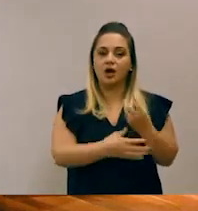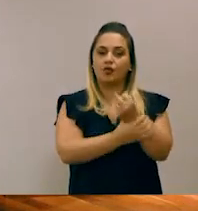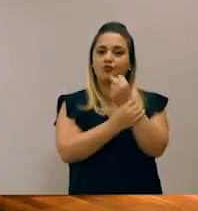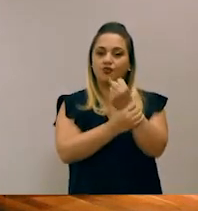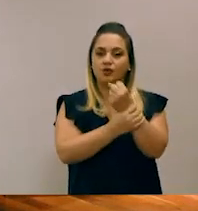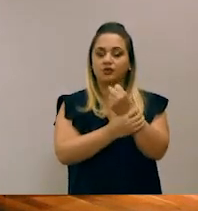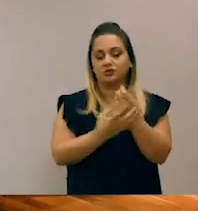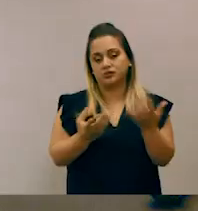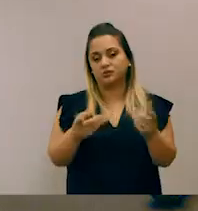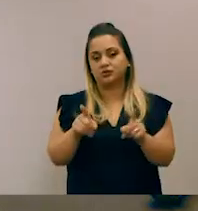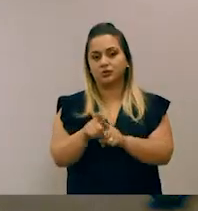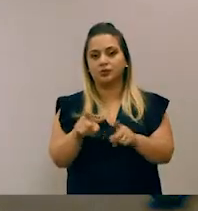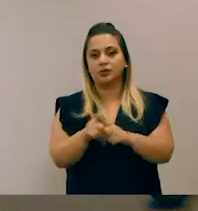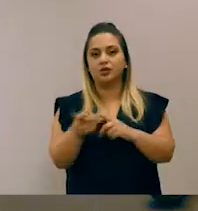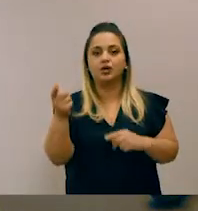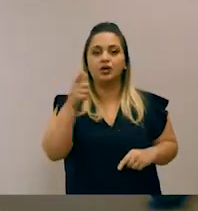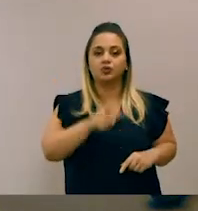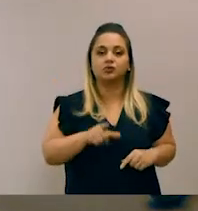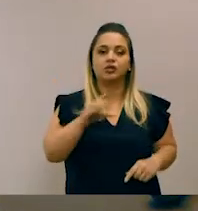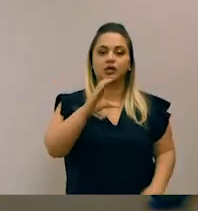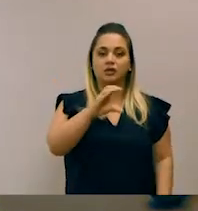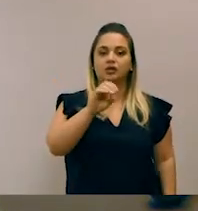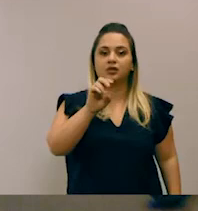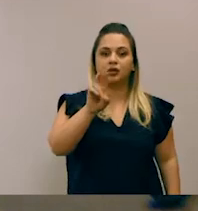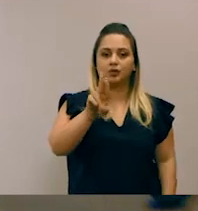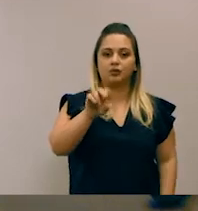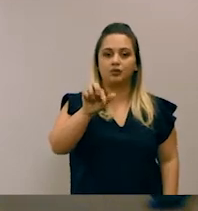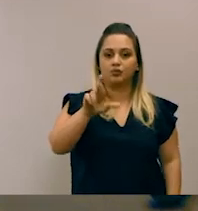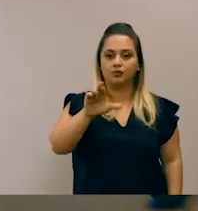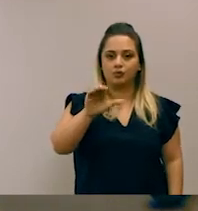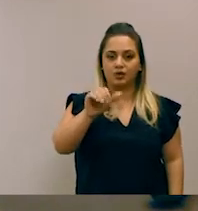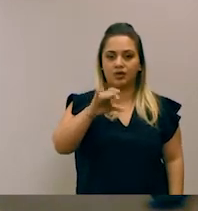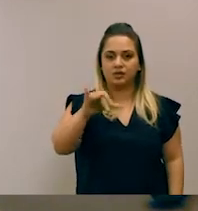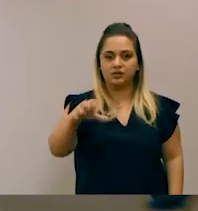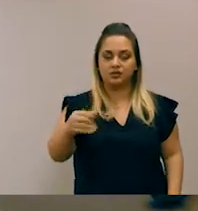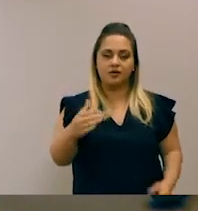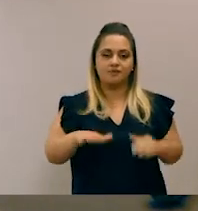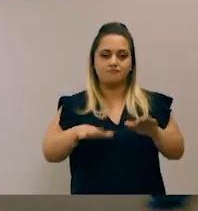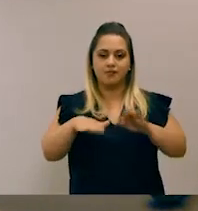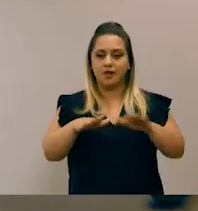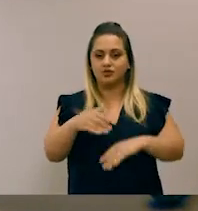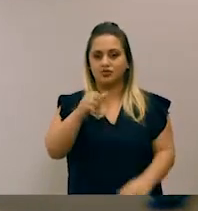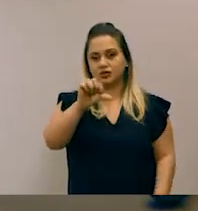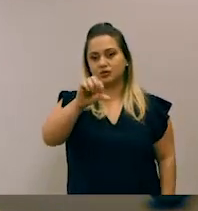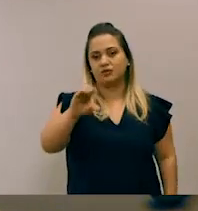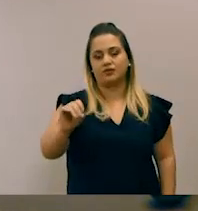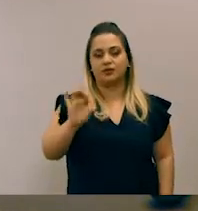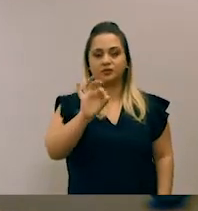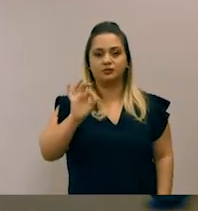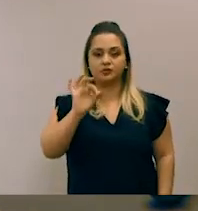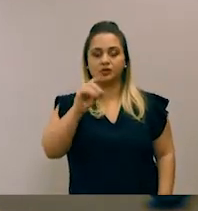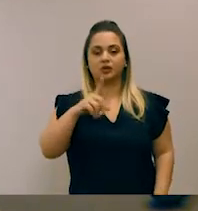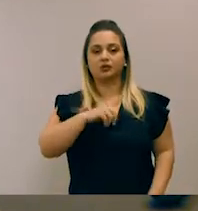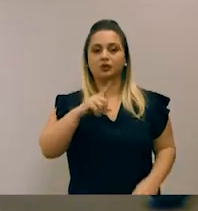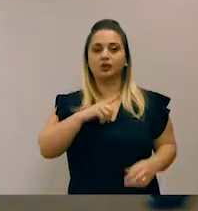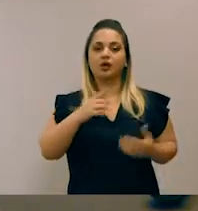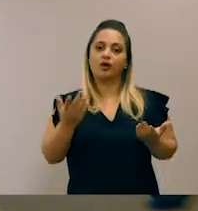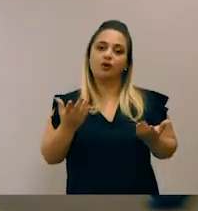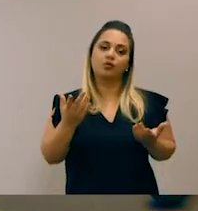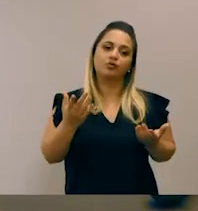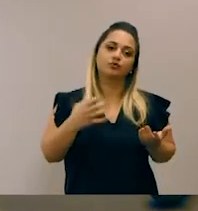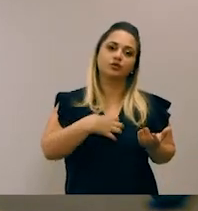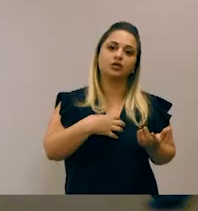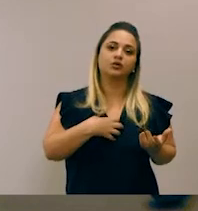like a selection process. In the average accuracy of the model, 90%, we